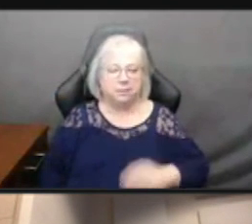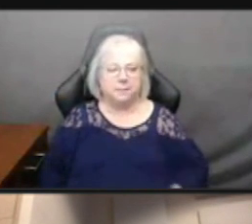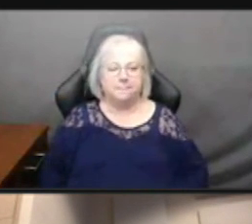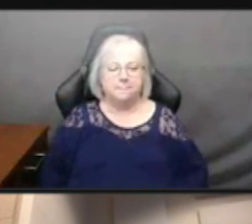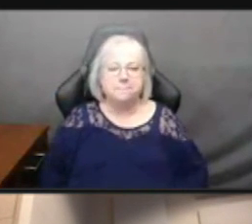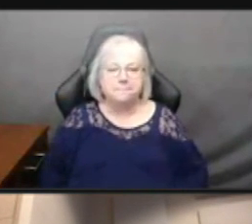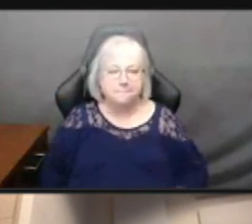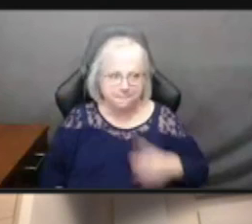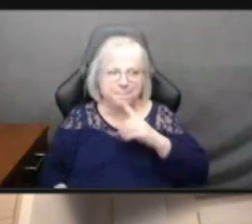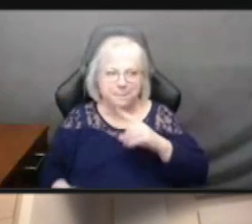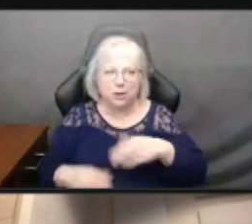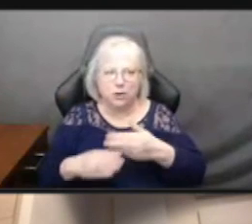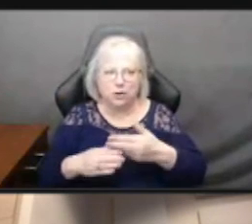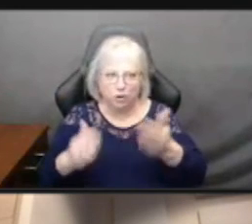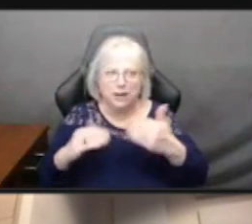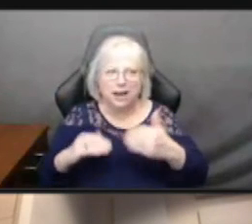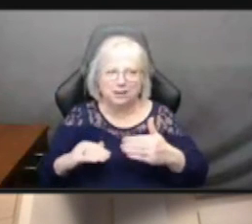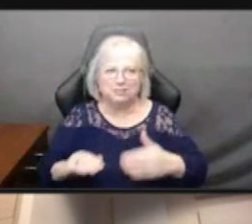You're up.